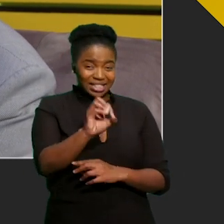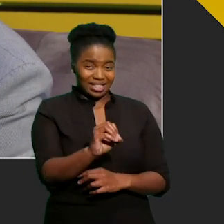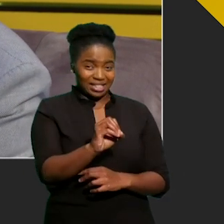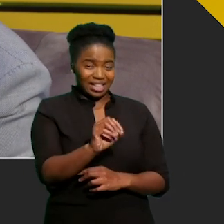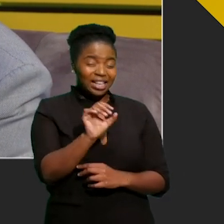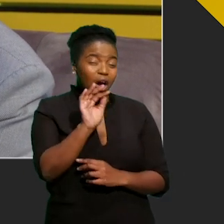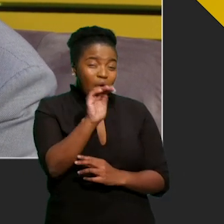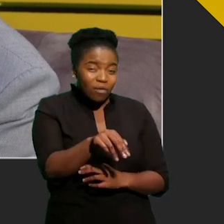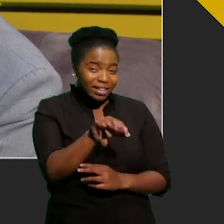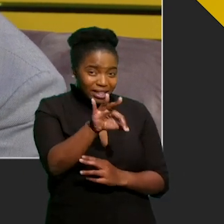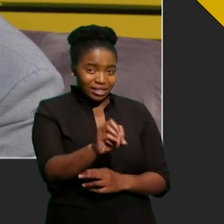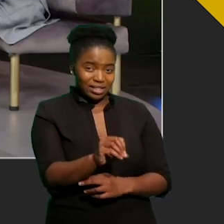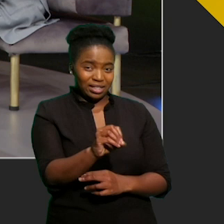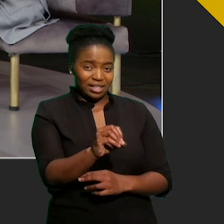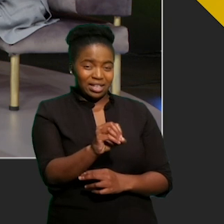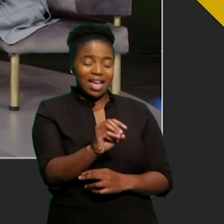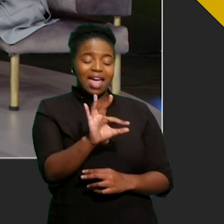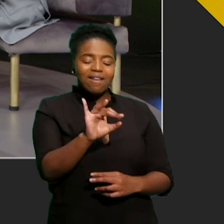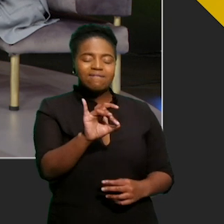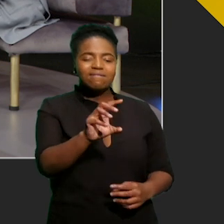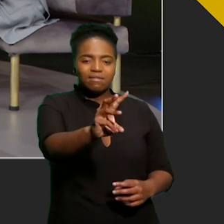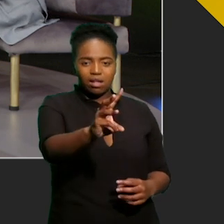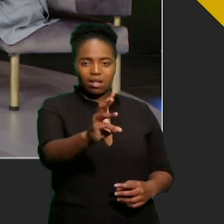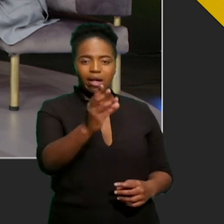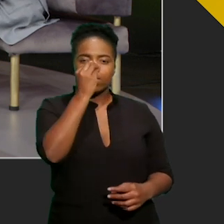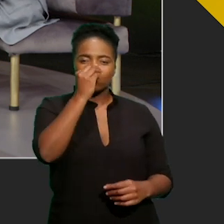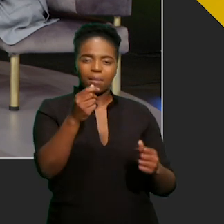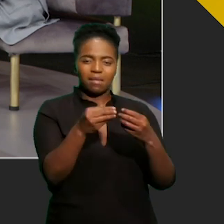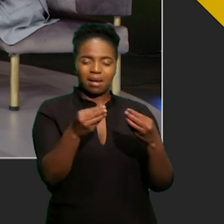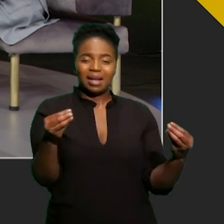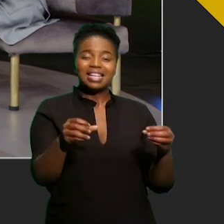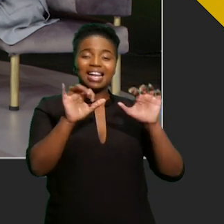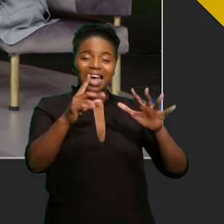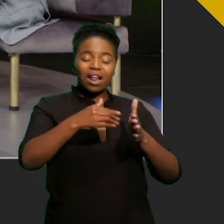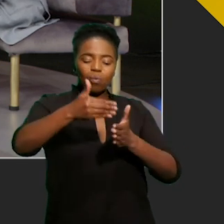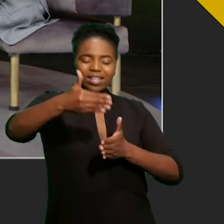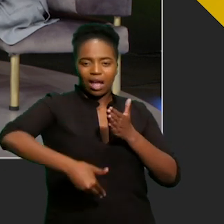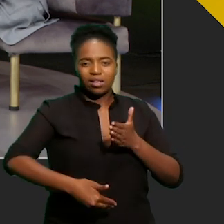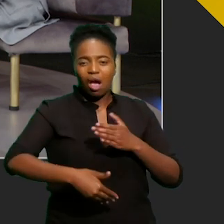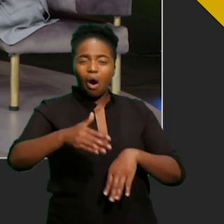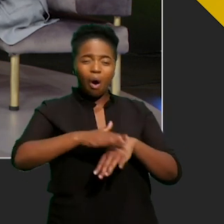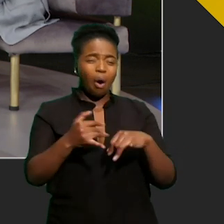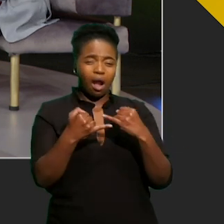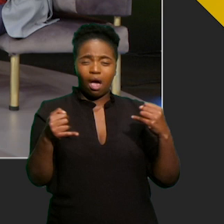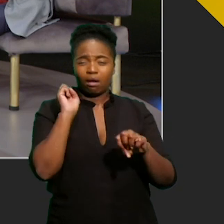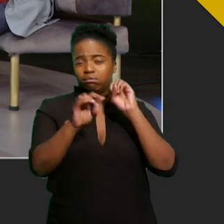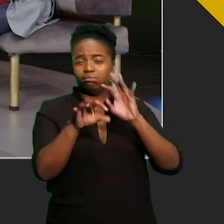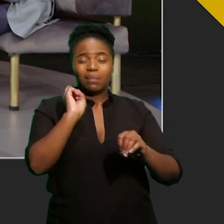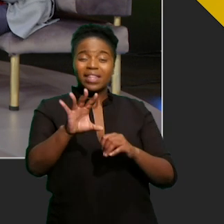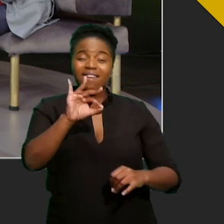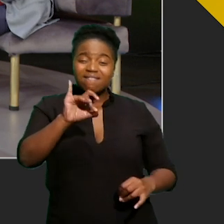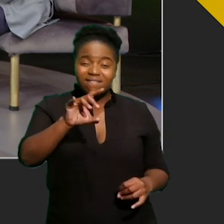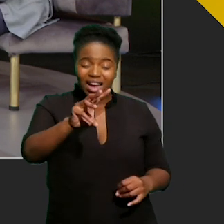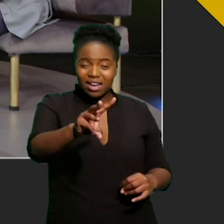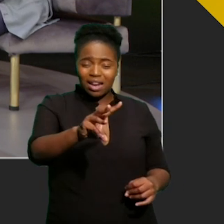is a conservative estimation, over 30 daily newspapers, over 10 weekend newspapers, countless online papers. So every day